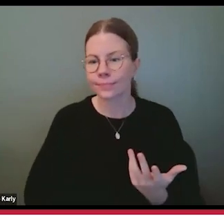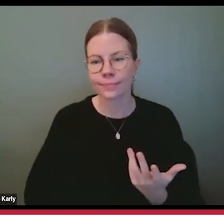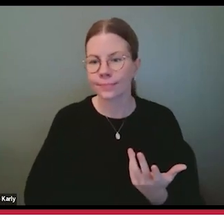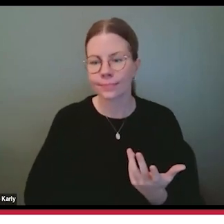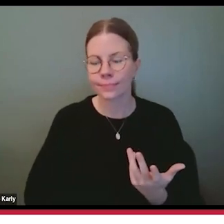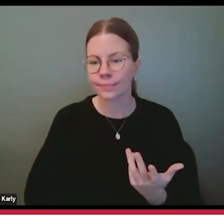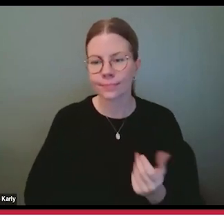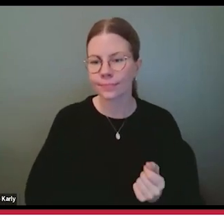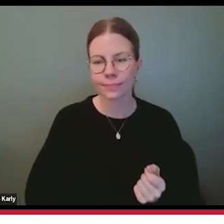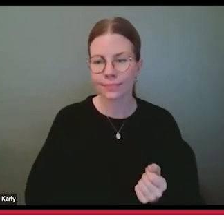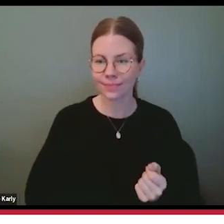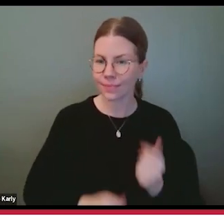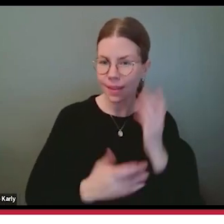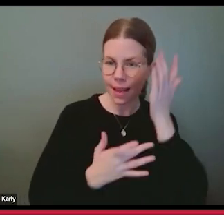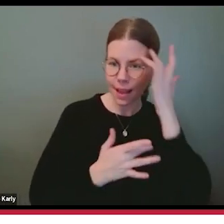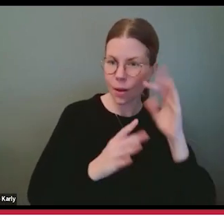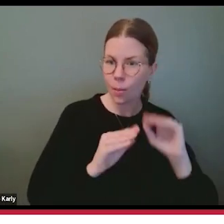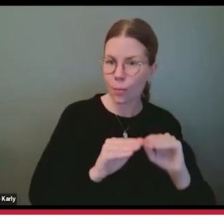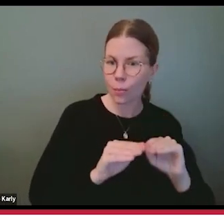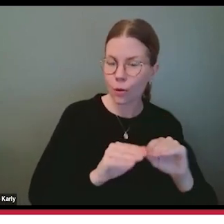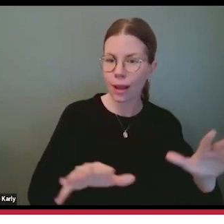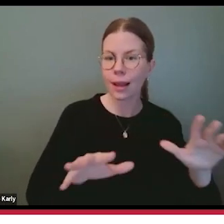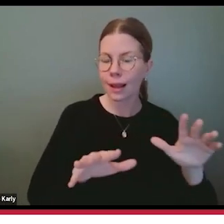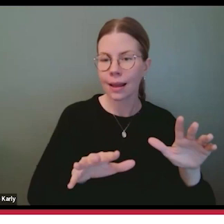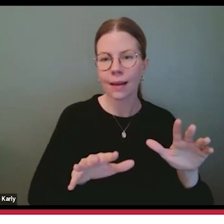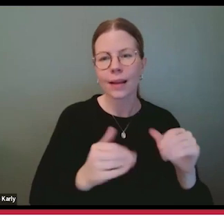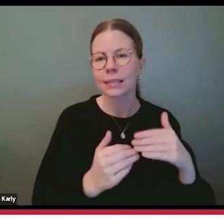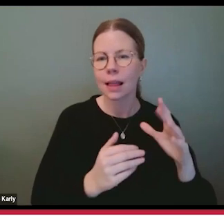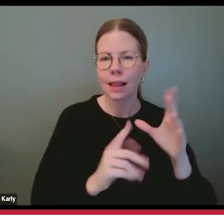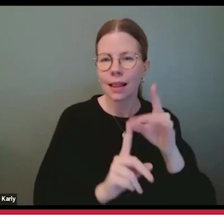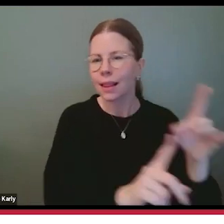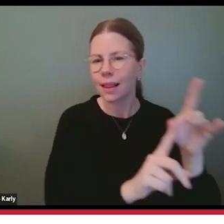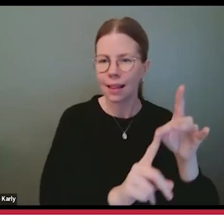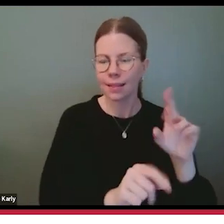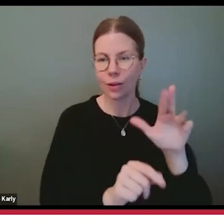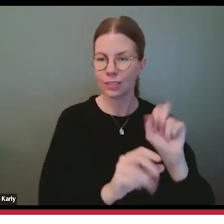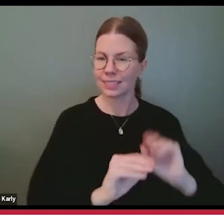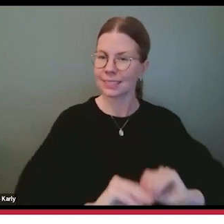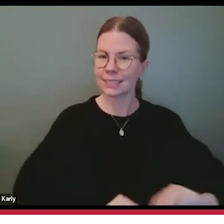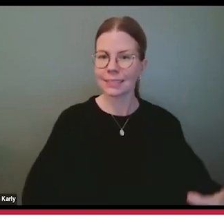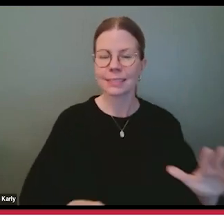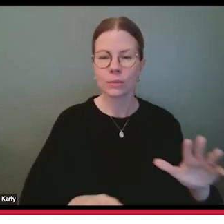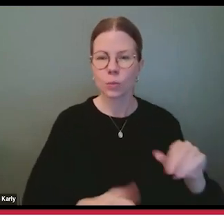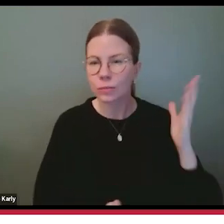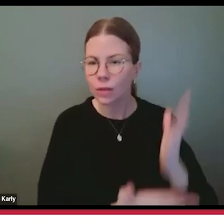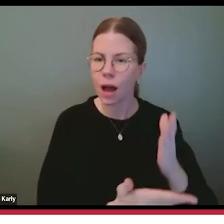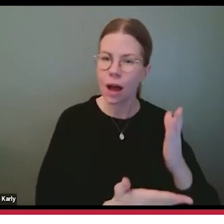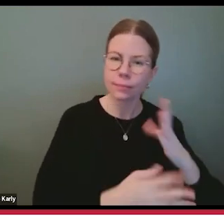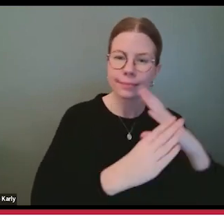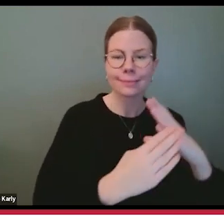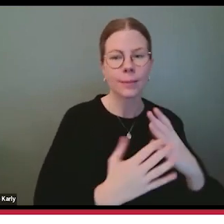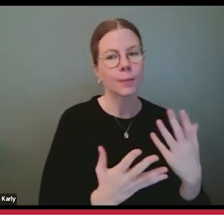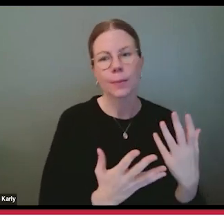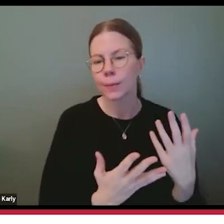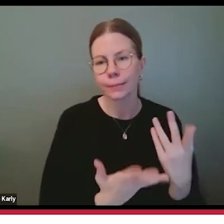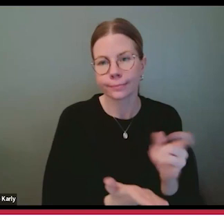containing an outbreak of a highly transmissible virus. I don't think, despite what some people were saying, that there